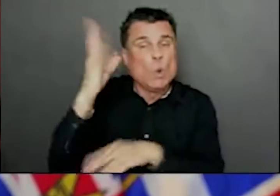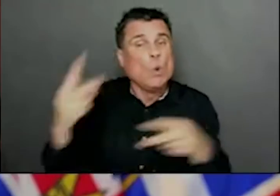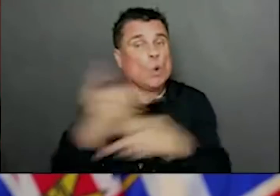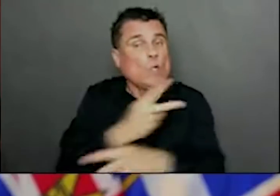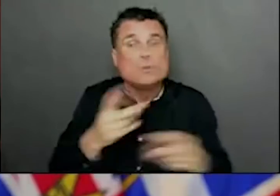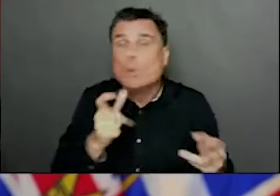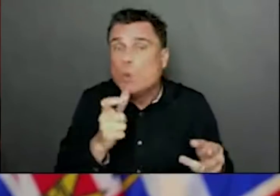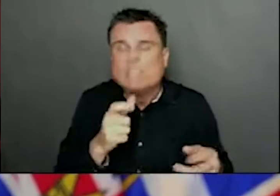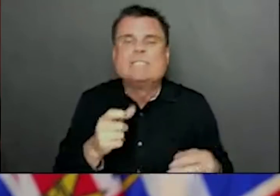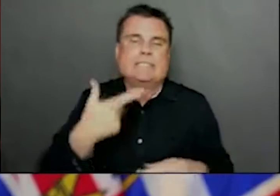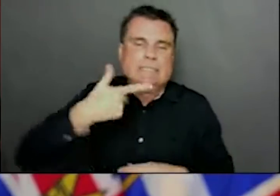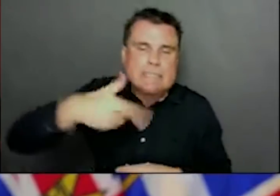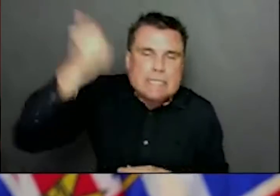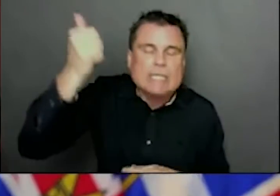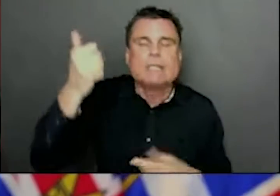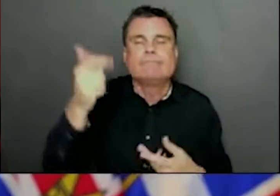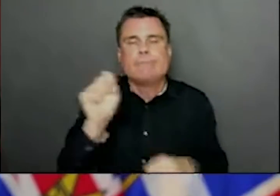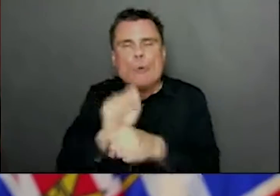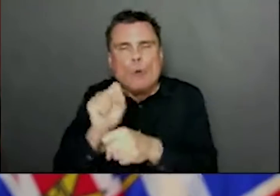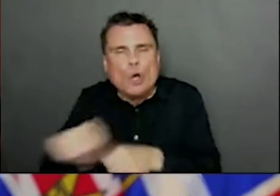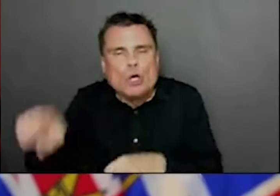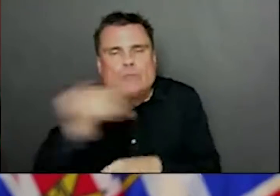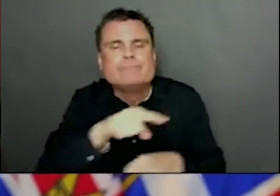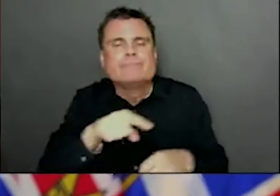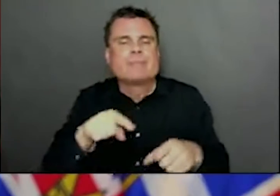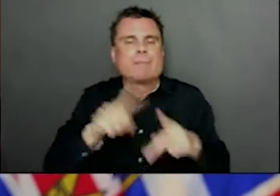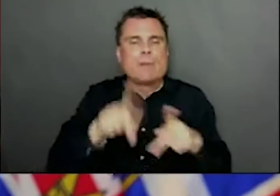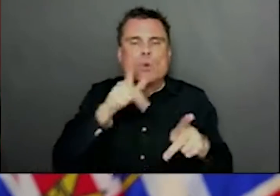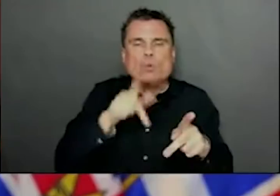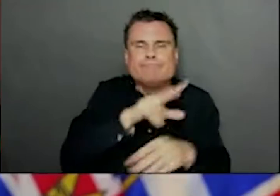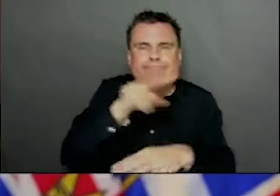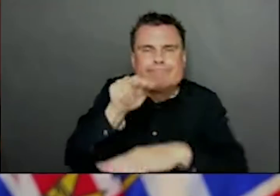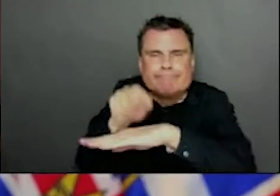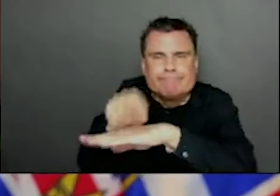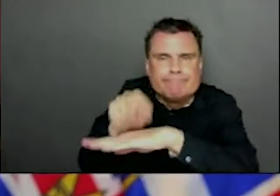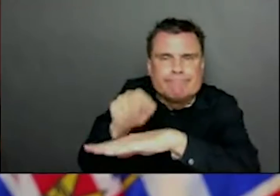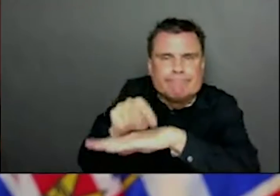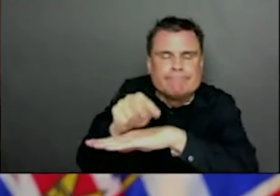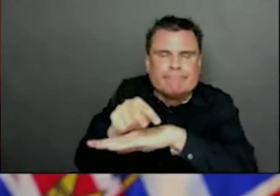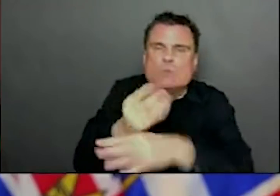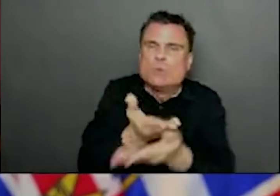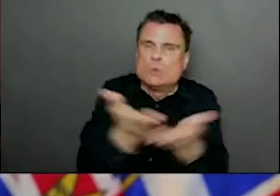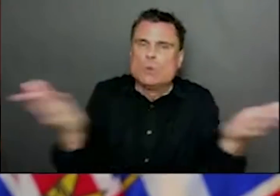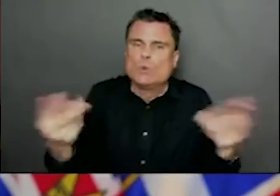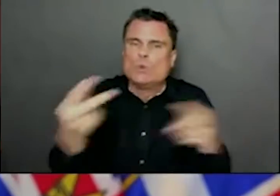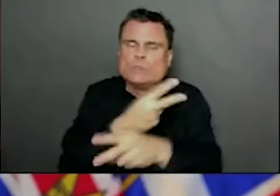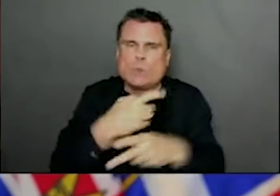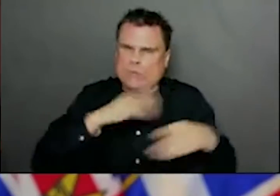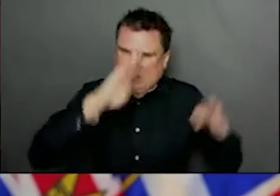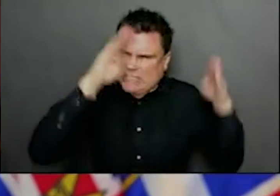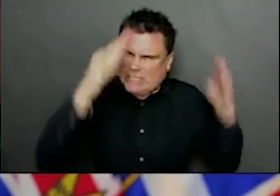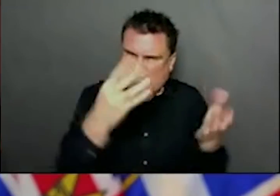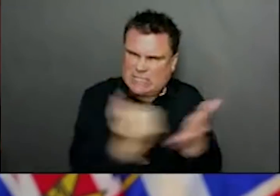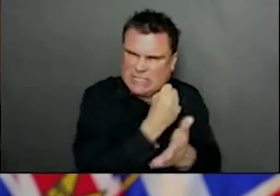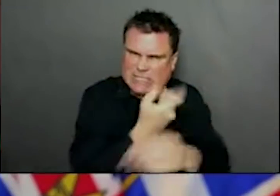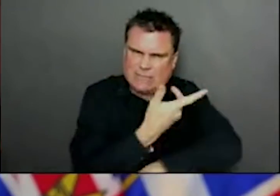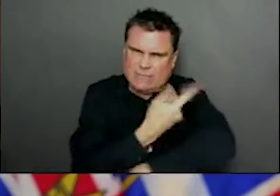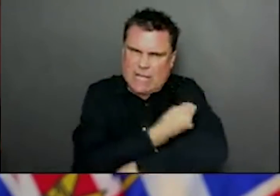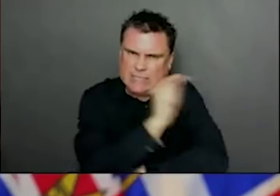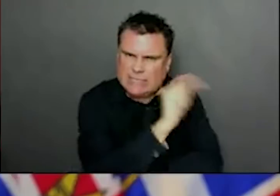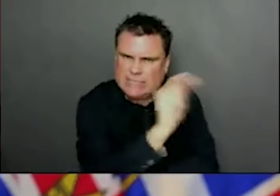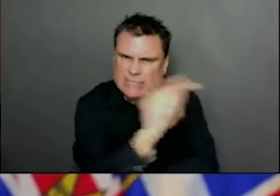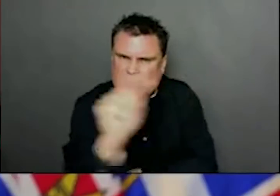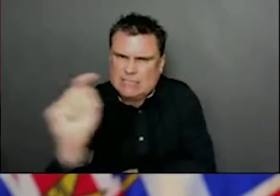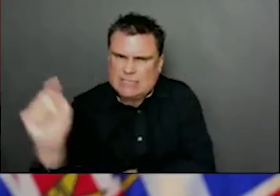And that is where our focus has been and will continue to be for the next week or two here in British Columbia as we use